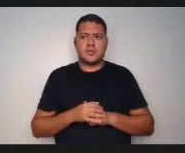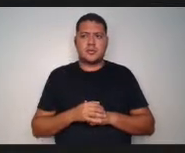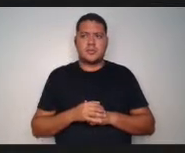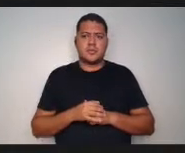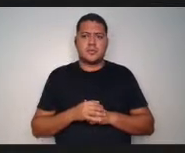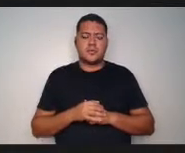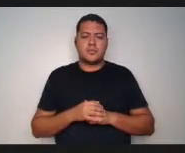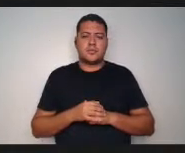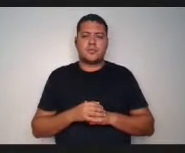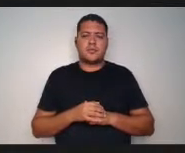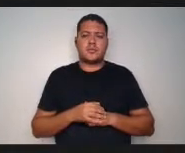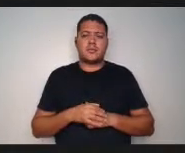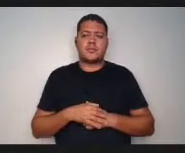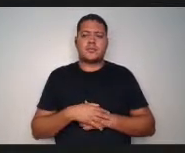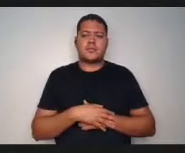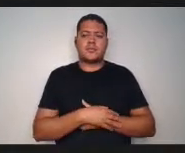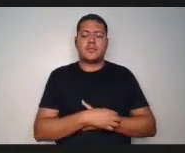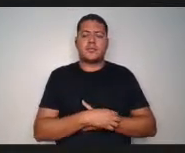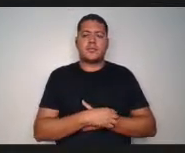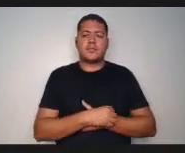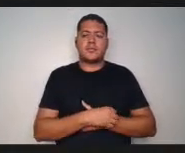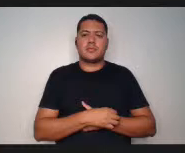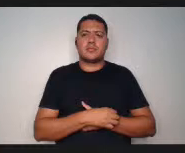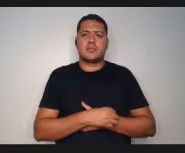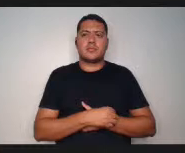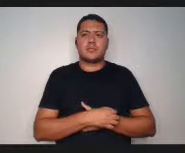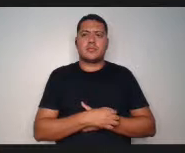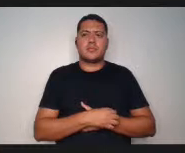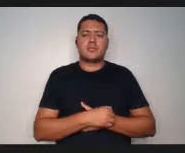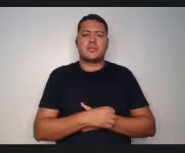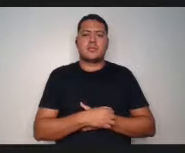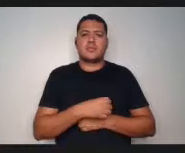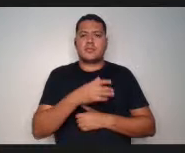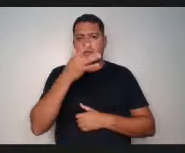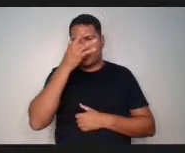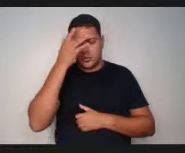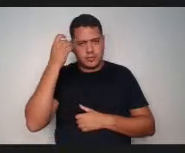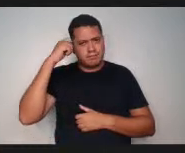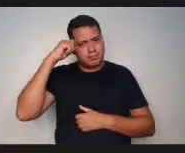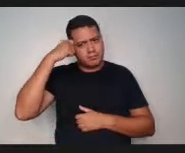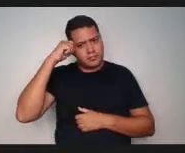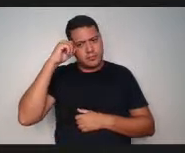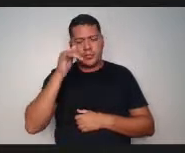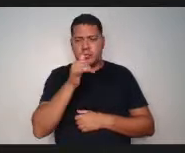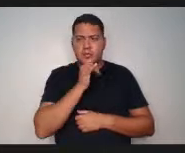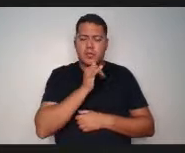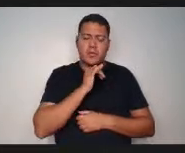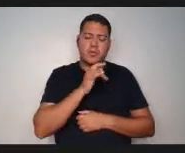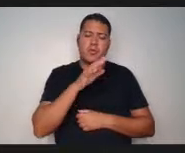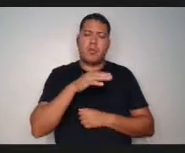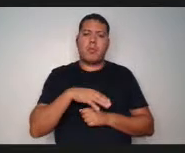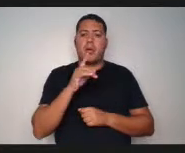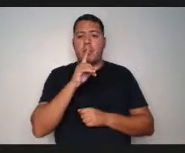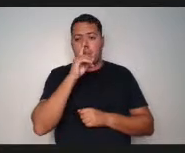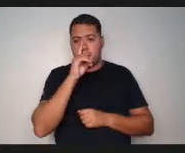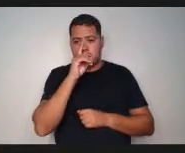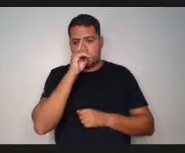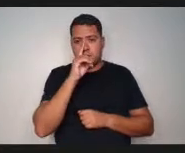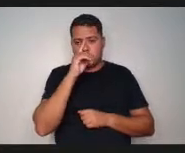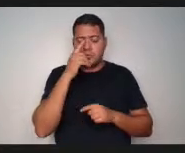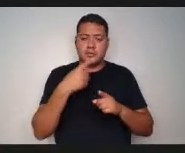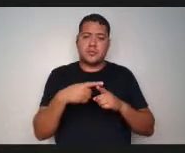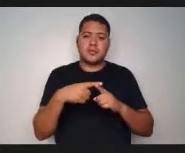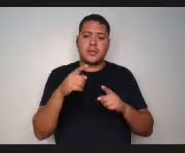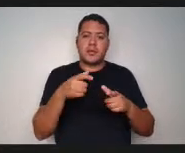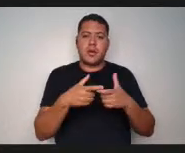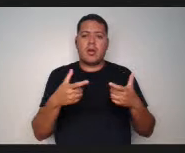higher job stressors. We'll talk about that in a moment. This increases their comorbidities, as I said. But in